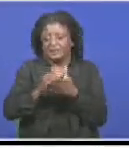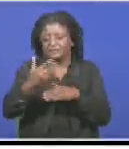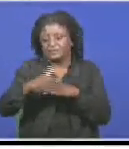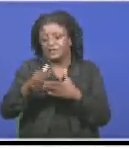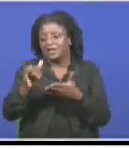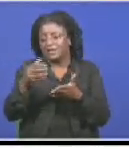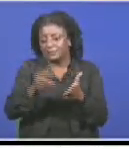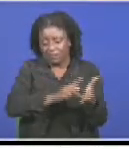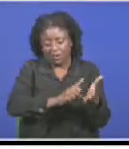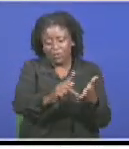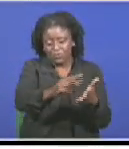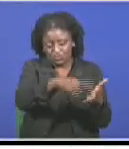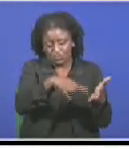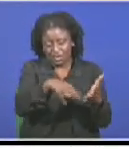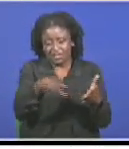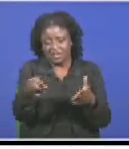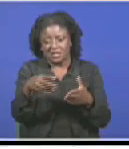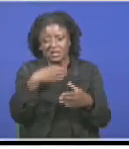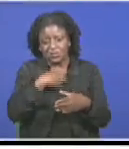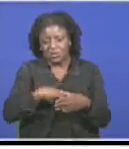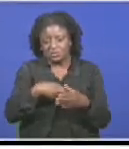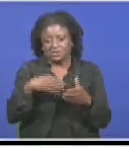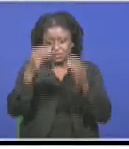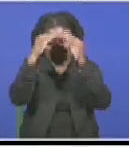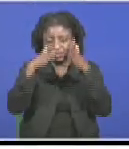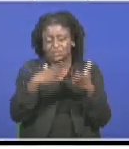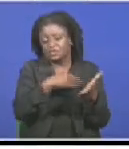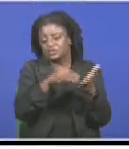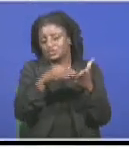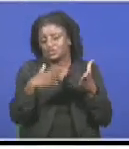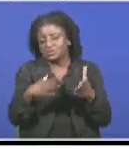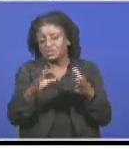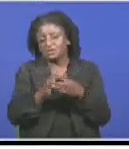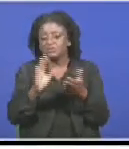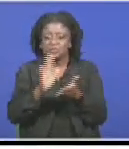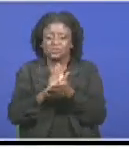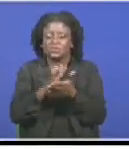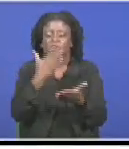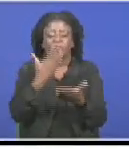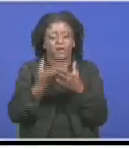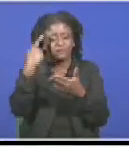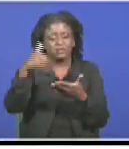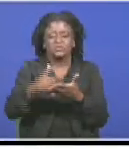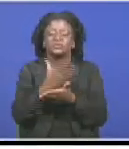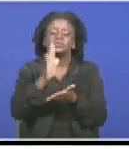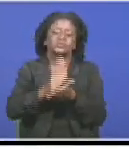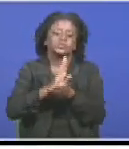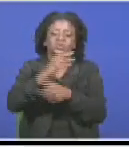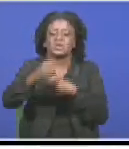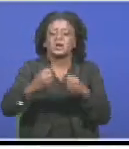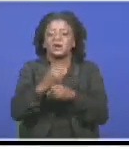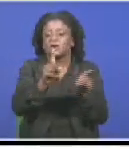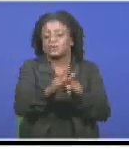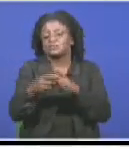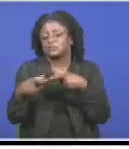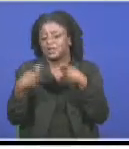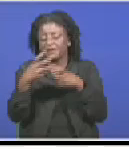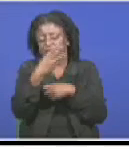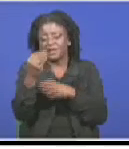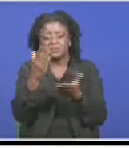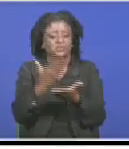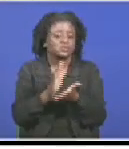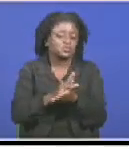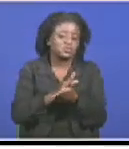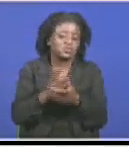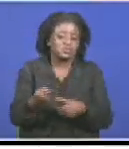Prime Minister, he wished the teachers and students of the United States Primary School well for the new school year and also gave them school